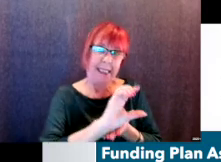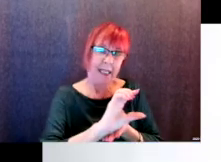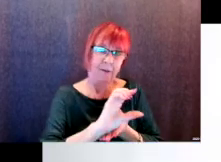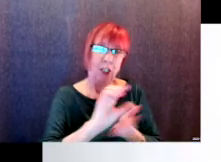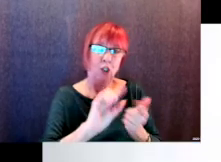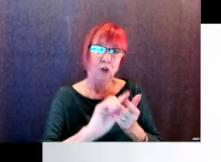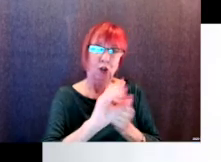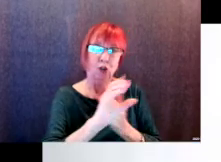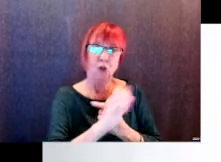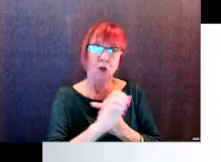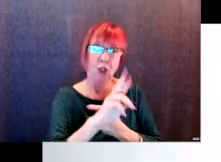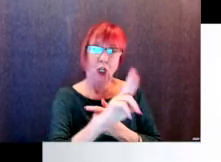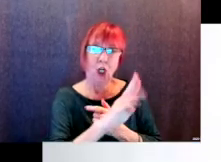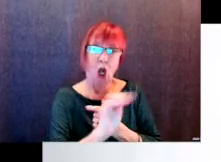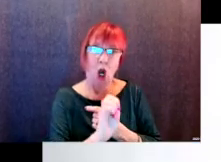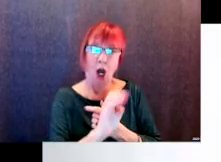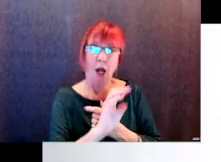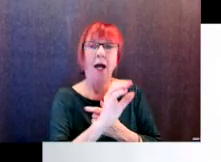please.